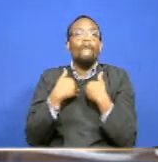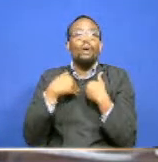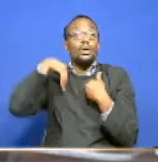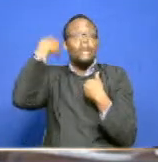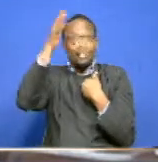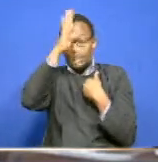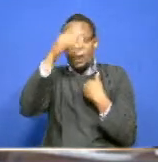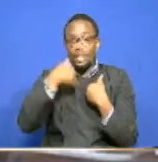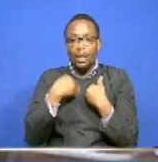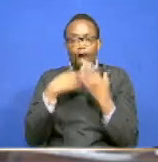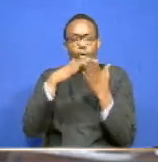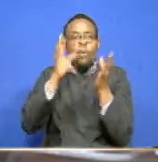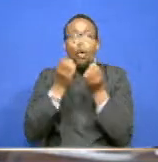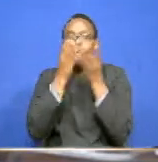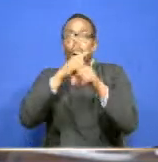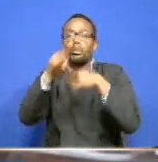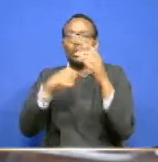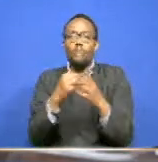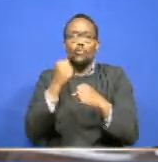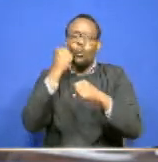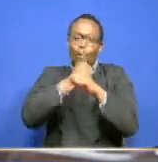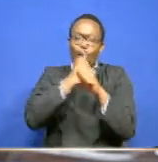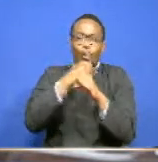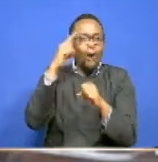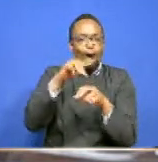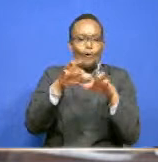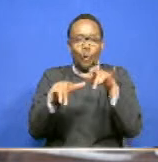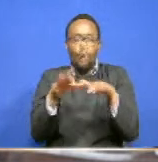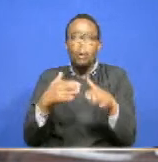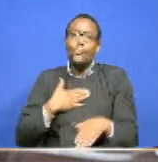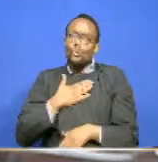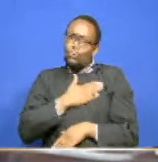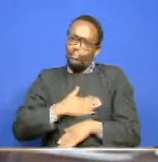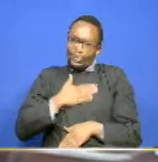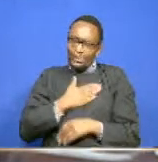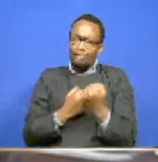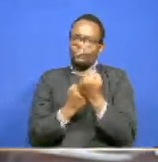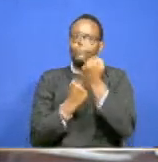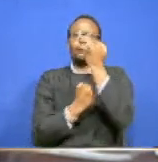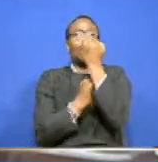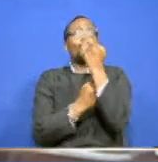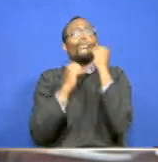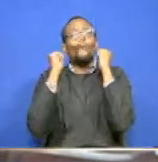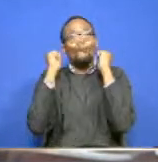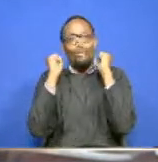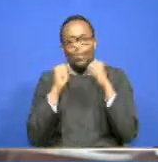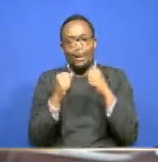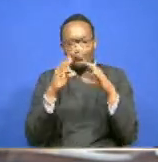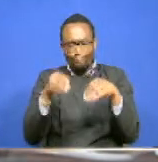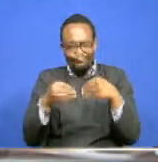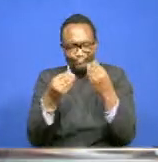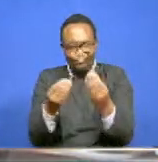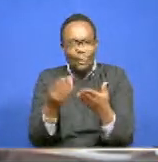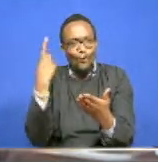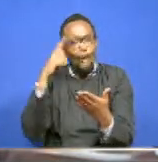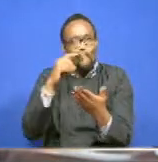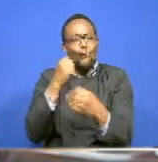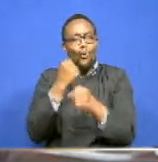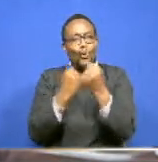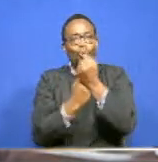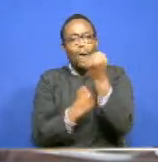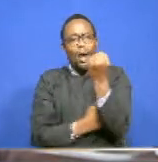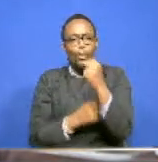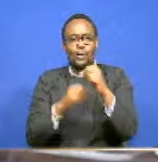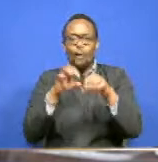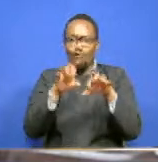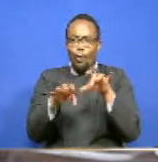of restoration, and please consider putting monies aside which we can give generously towards